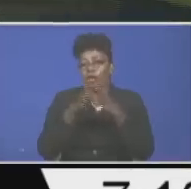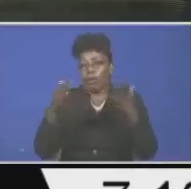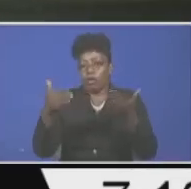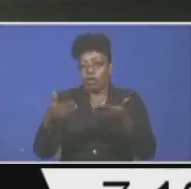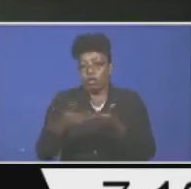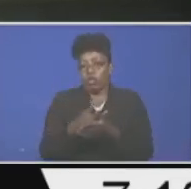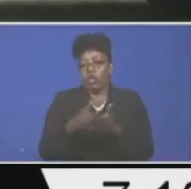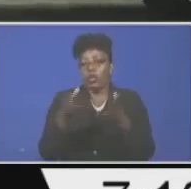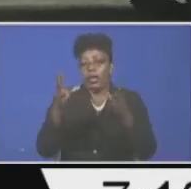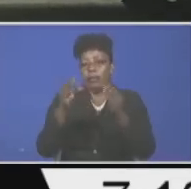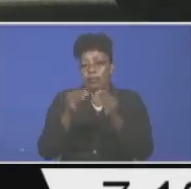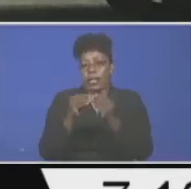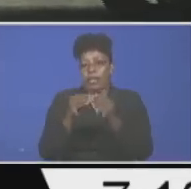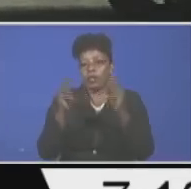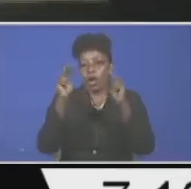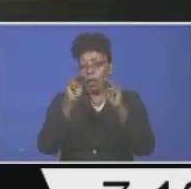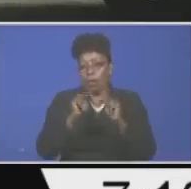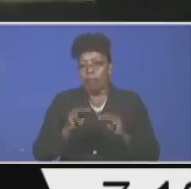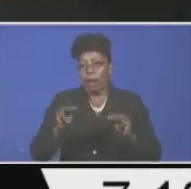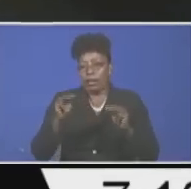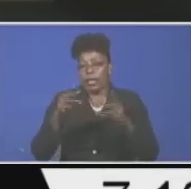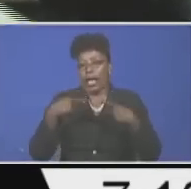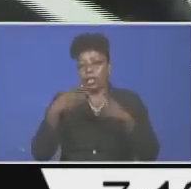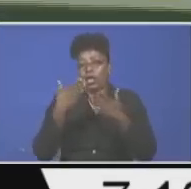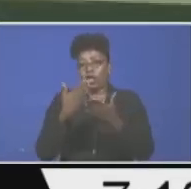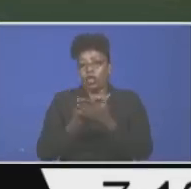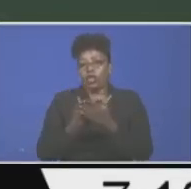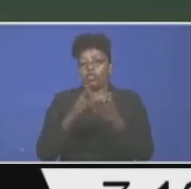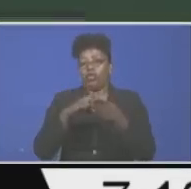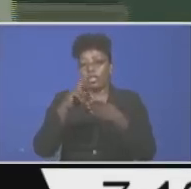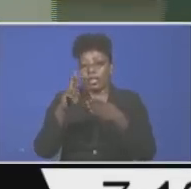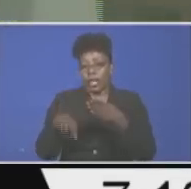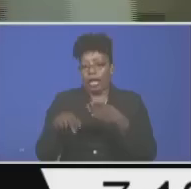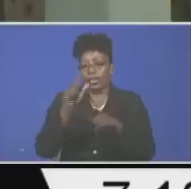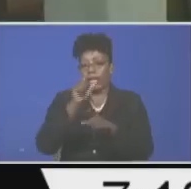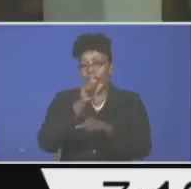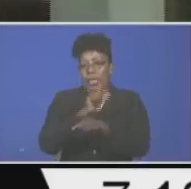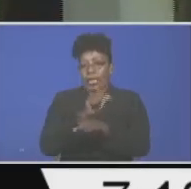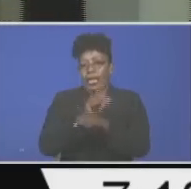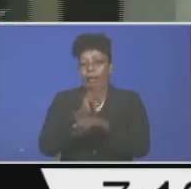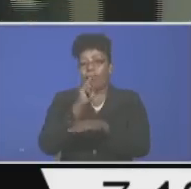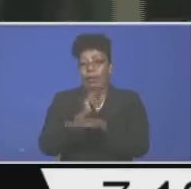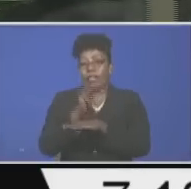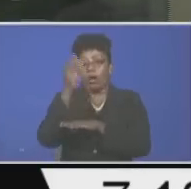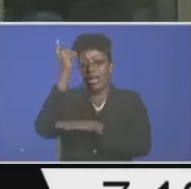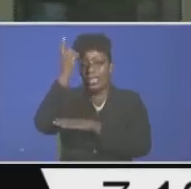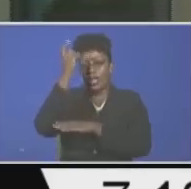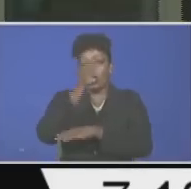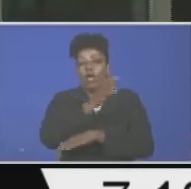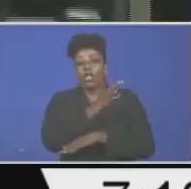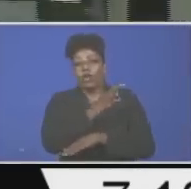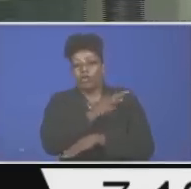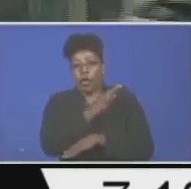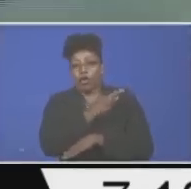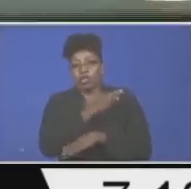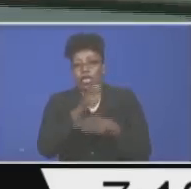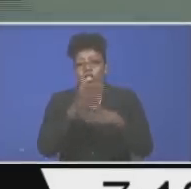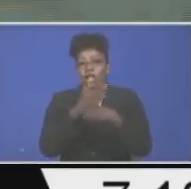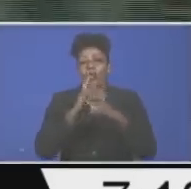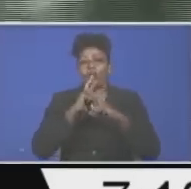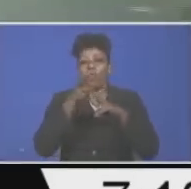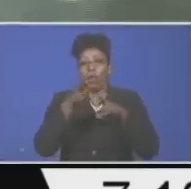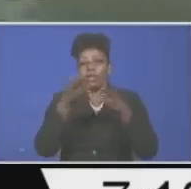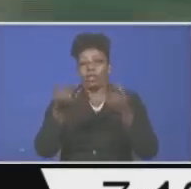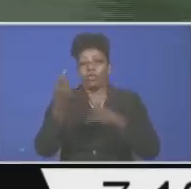meeting was held this past Monday that yielded some positive results. Labor Minister Senator the Honorable Dion Fowlkes shared that with reporters before today's